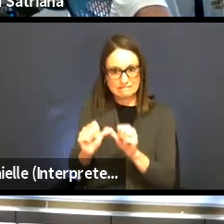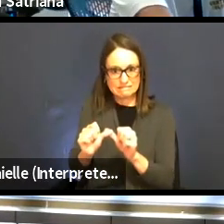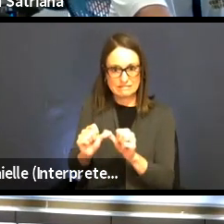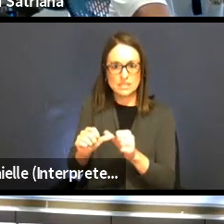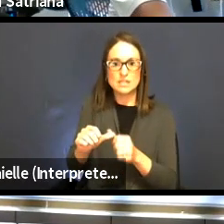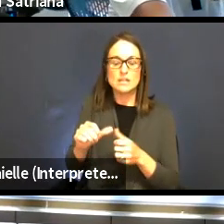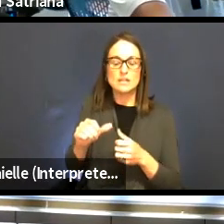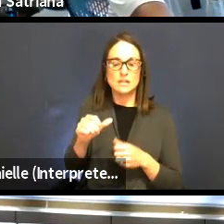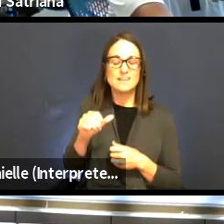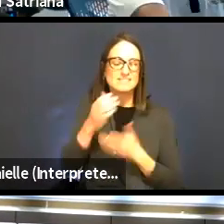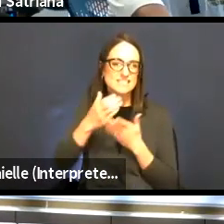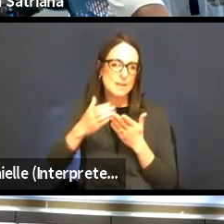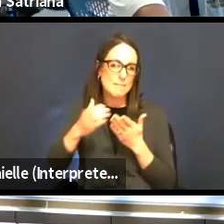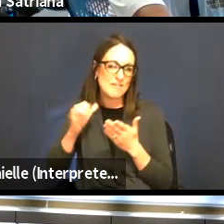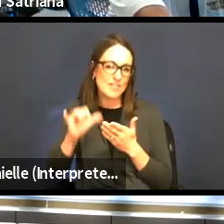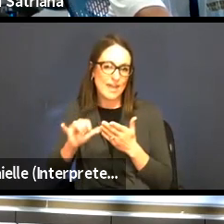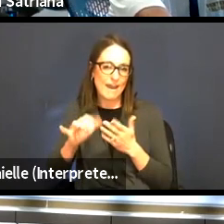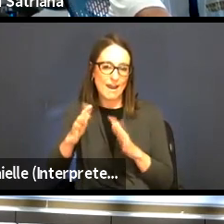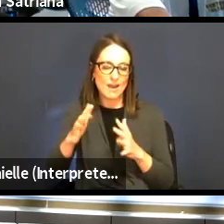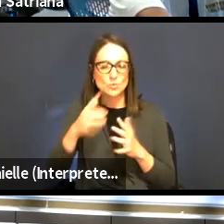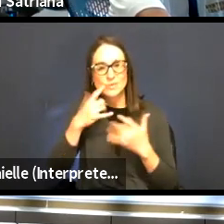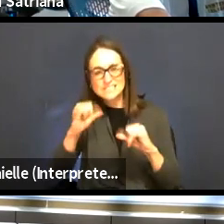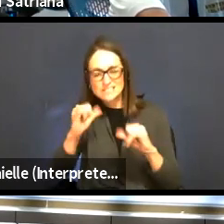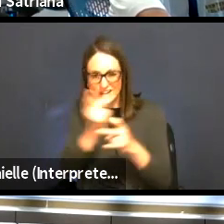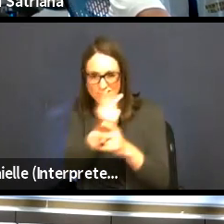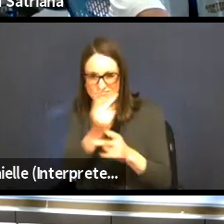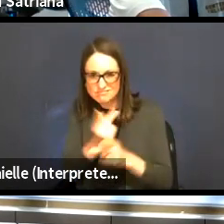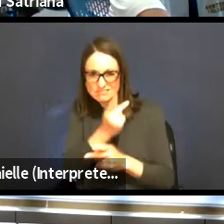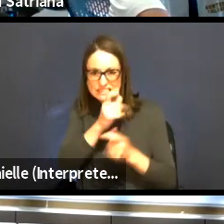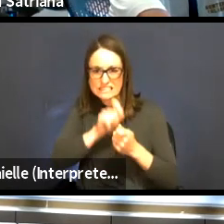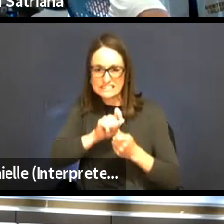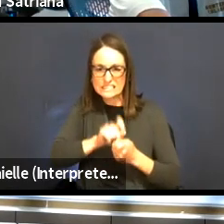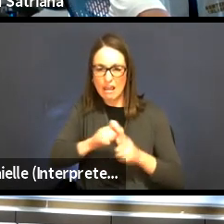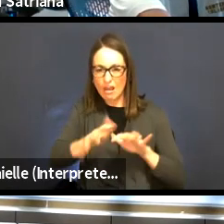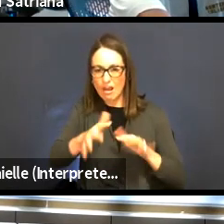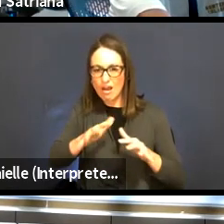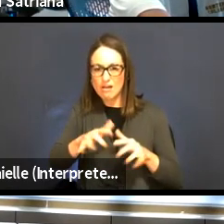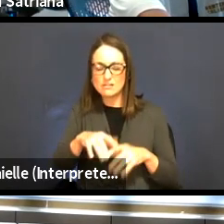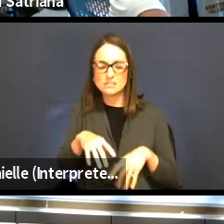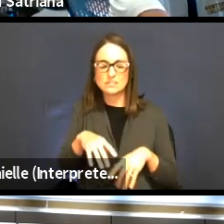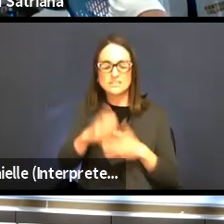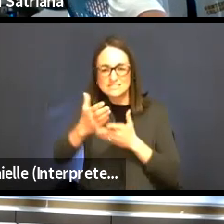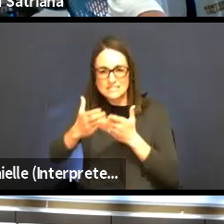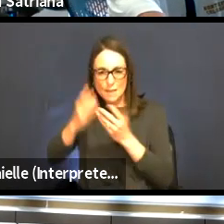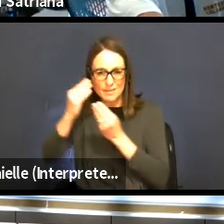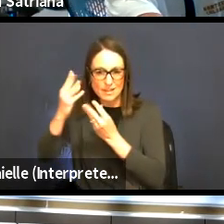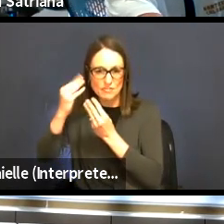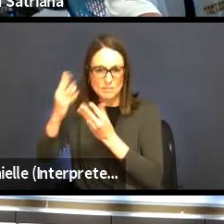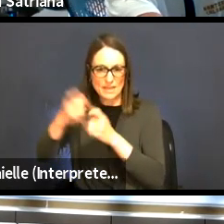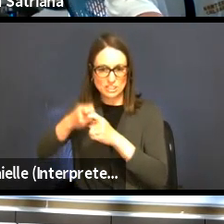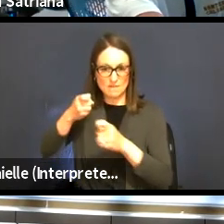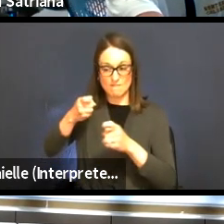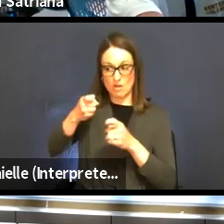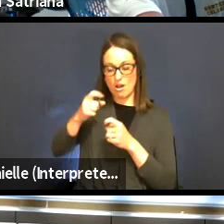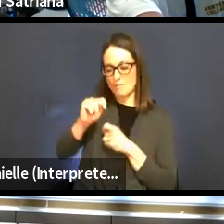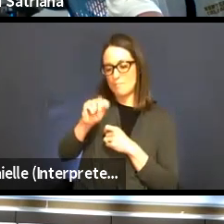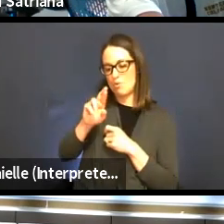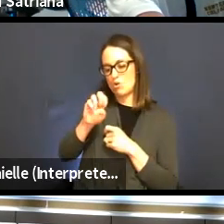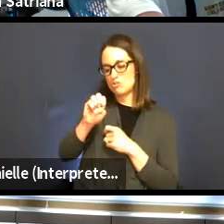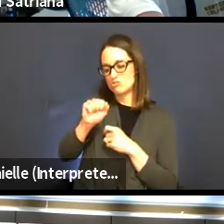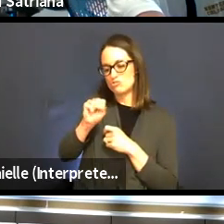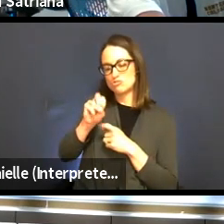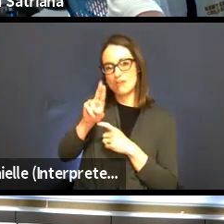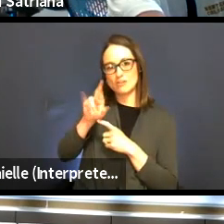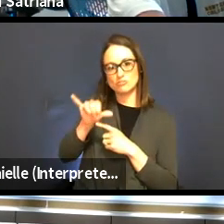is, we're still working through the details. Some of the information from the Treasury Department has been a little